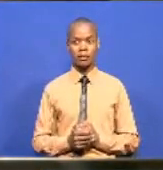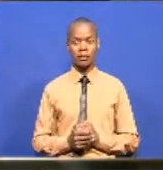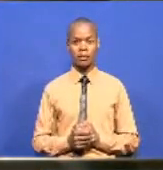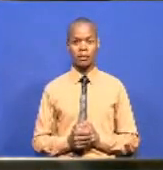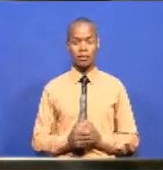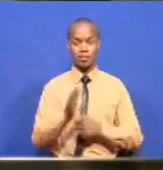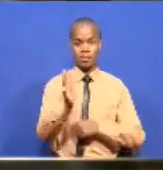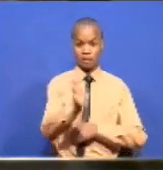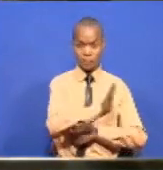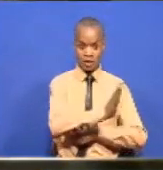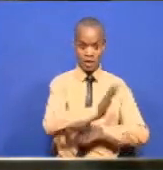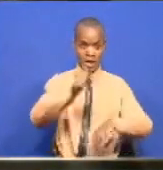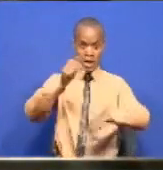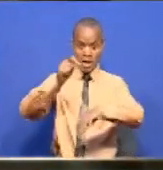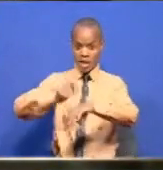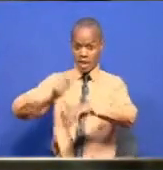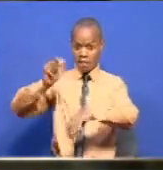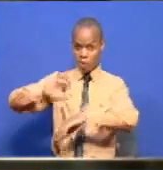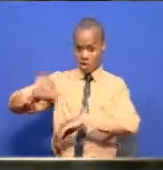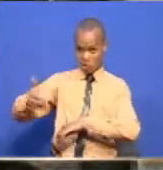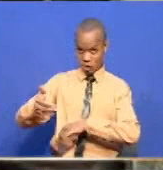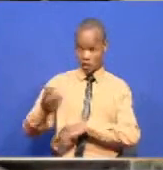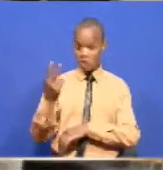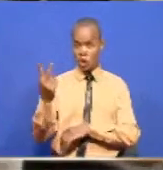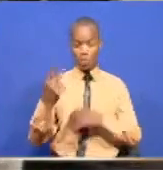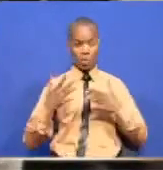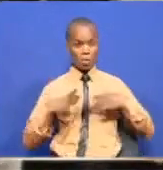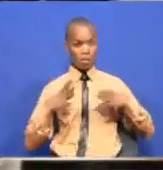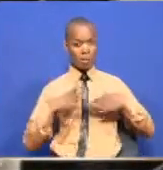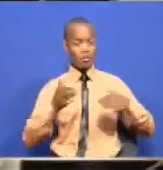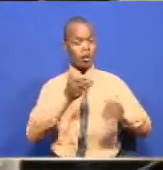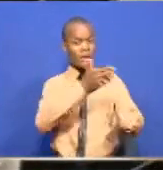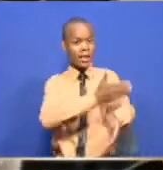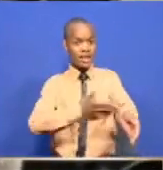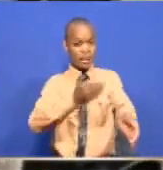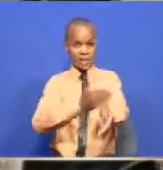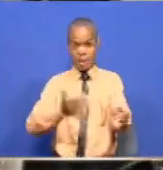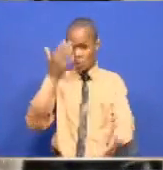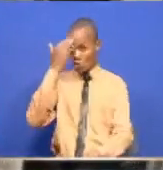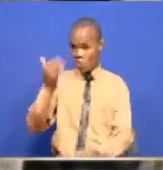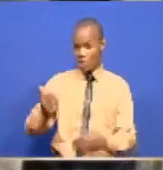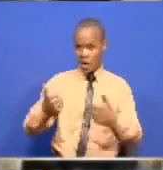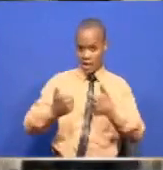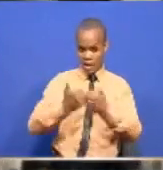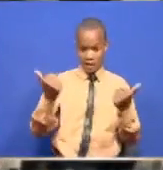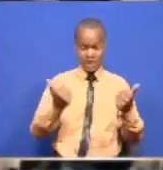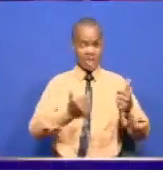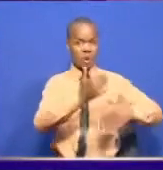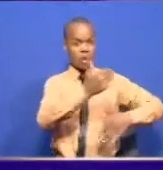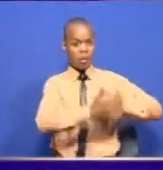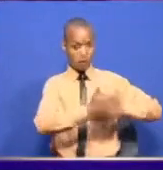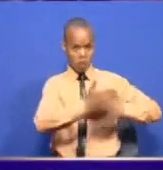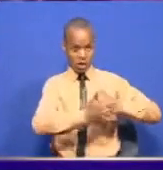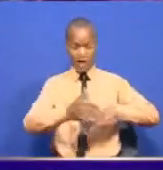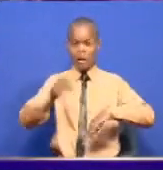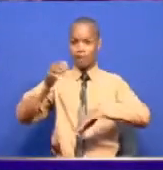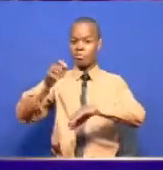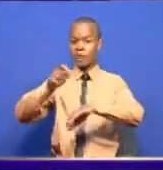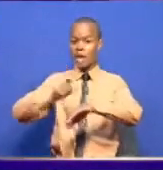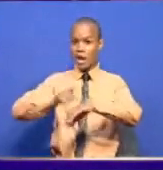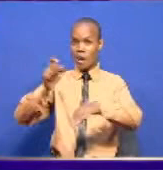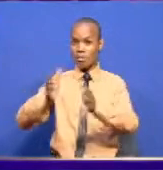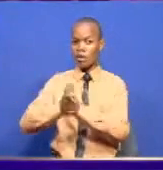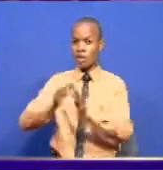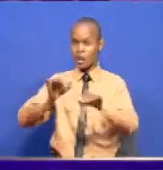In Embu, two people are nursing serious injuries after they were involved in a road accident at the border of the Embu and Kirinyaga counties.